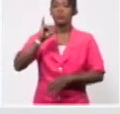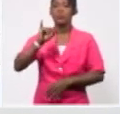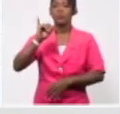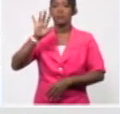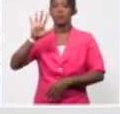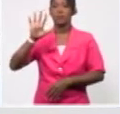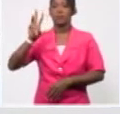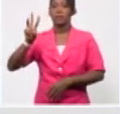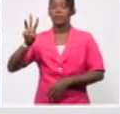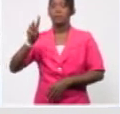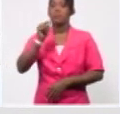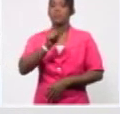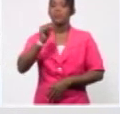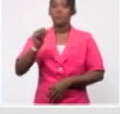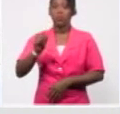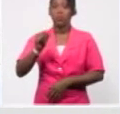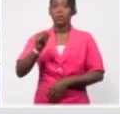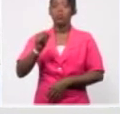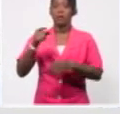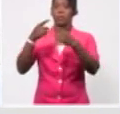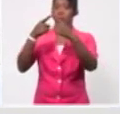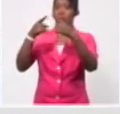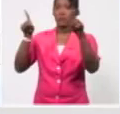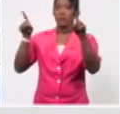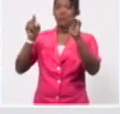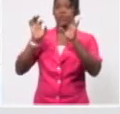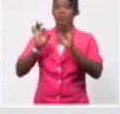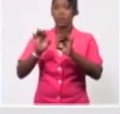477,559, of which